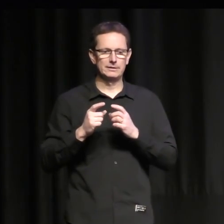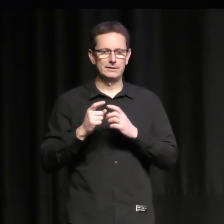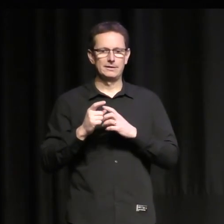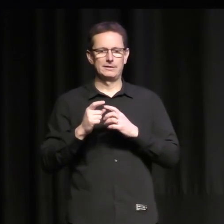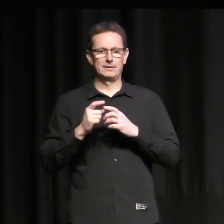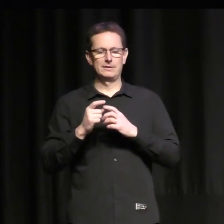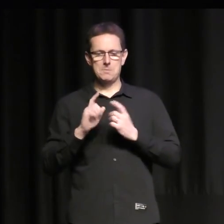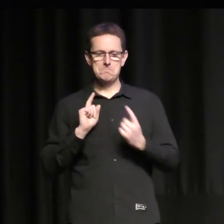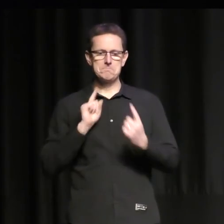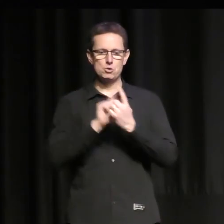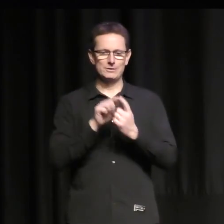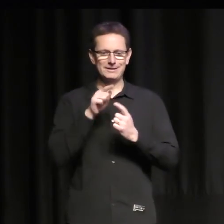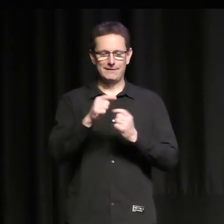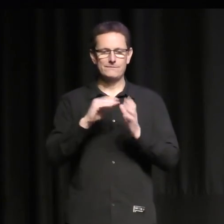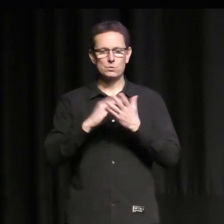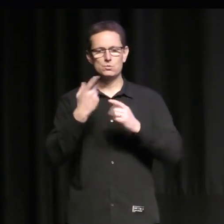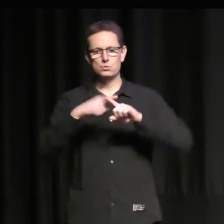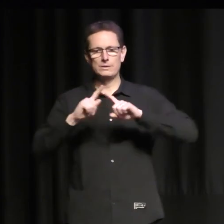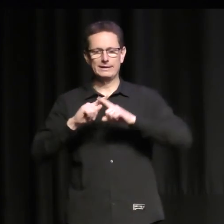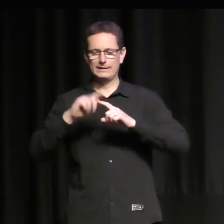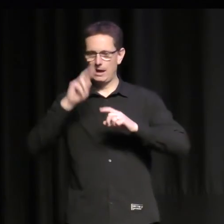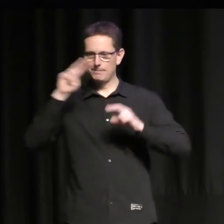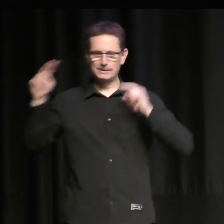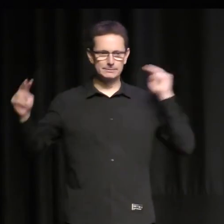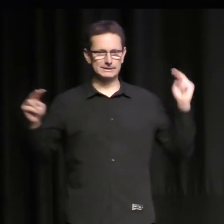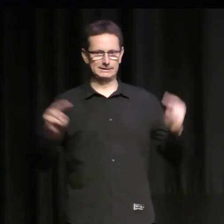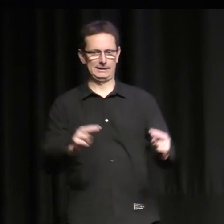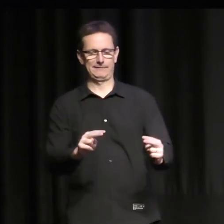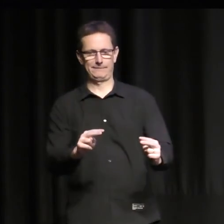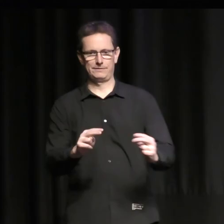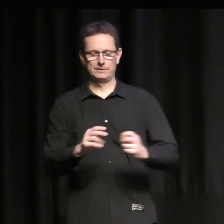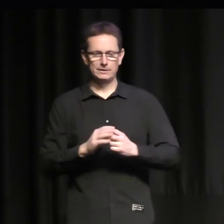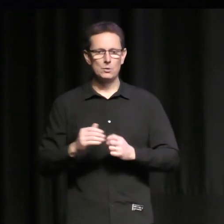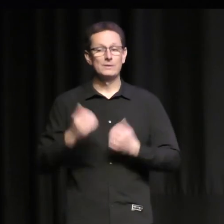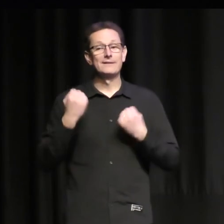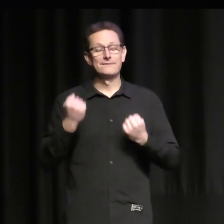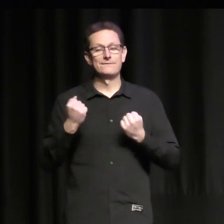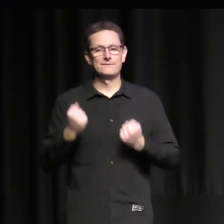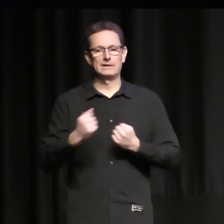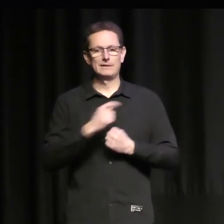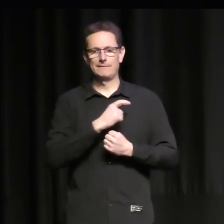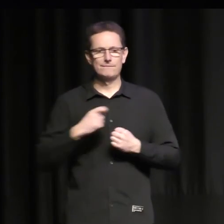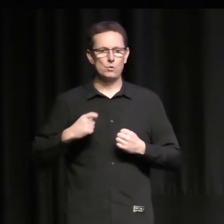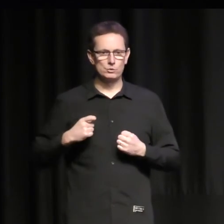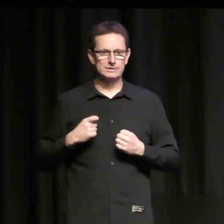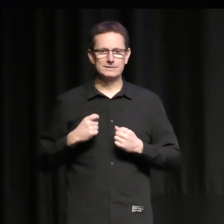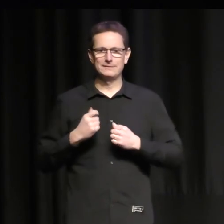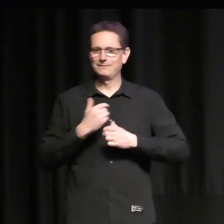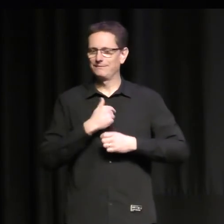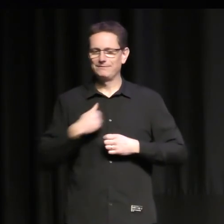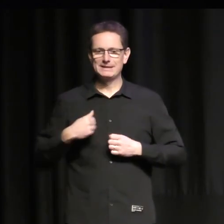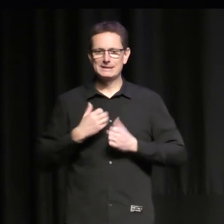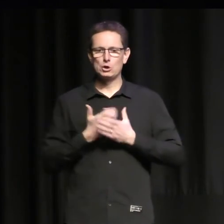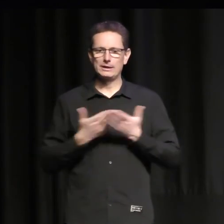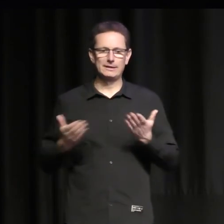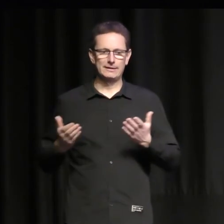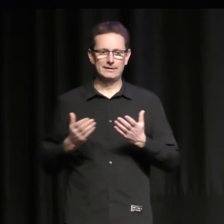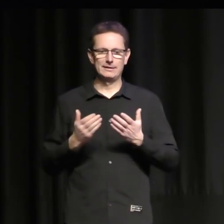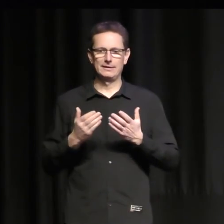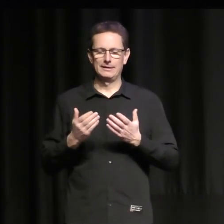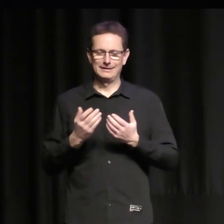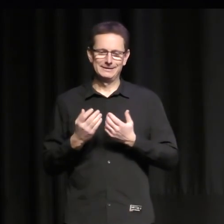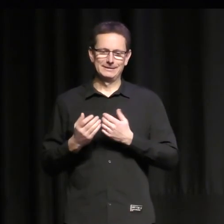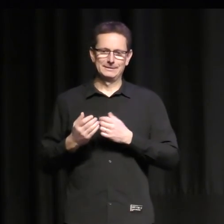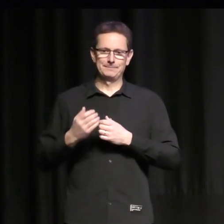different angles, and it's very important for us to be non-partisan about it. I think you're perfectly right to be